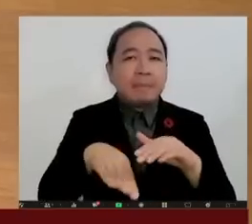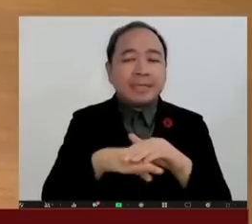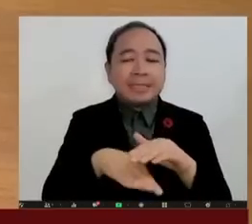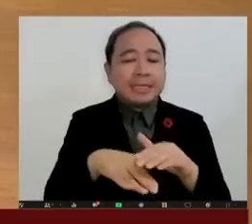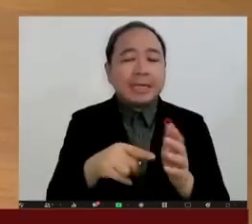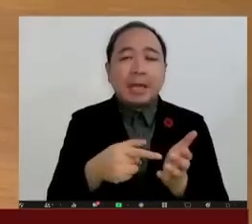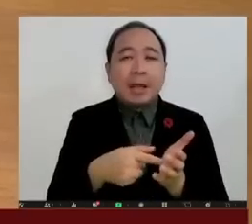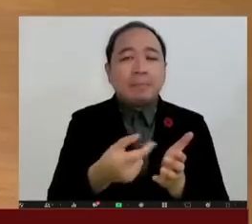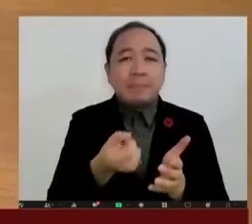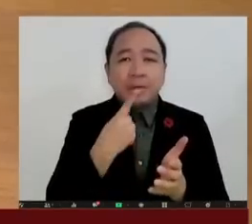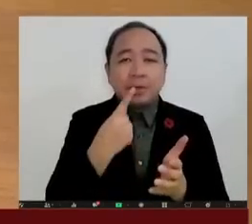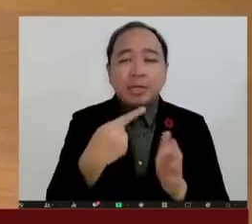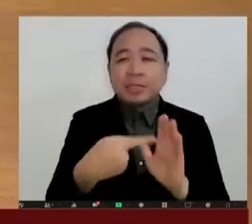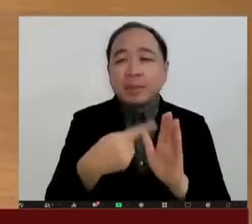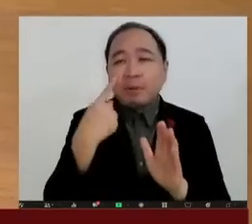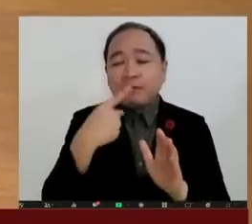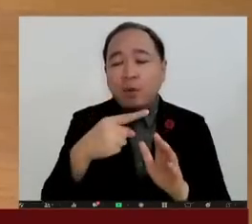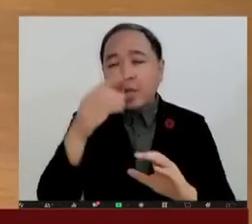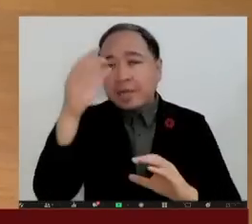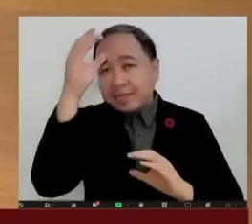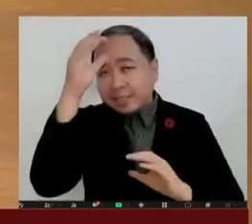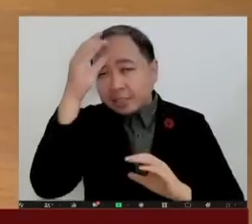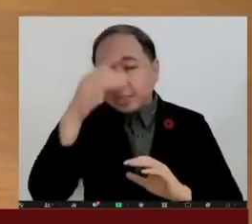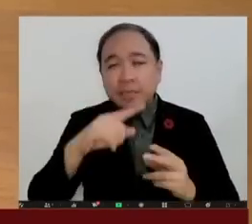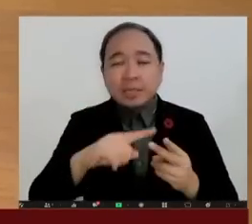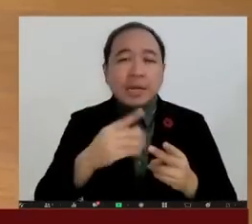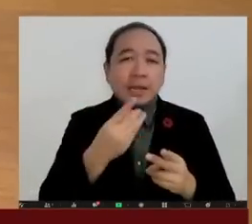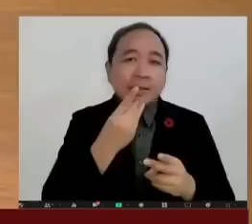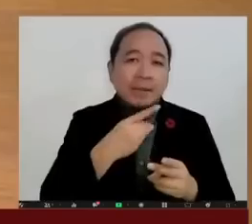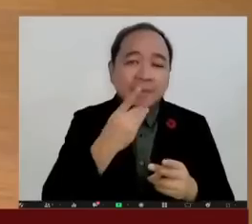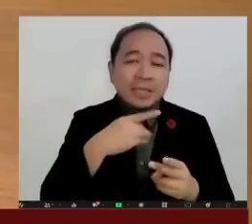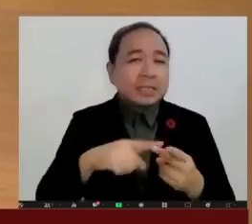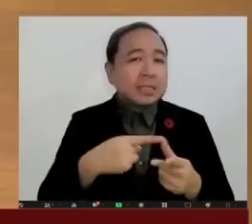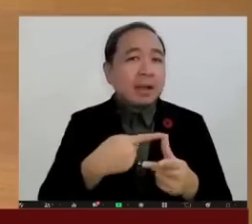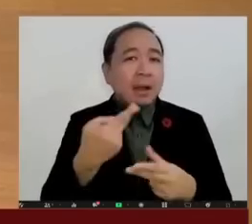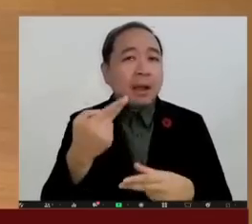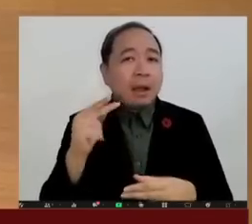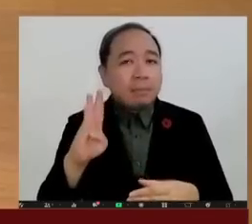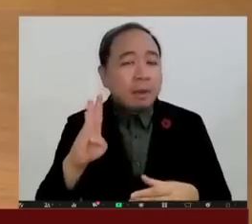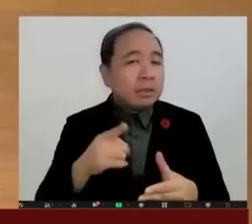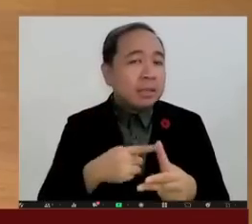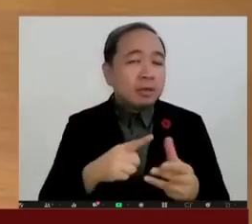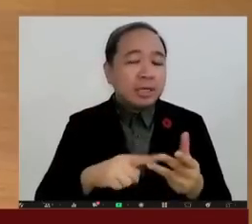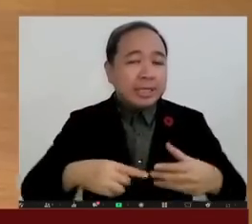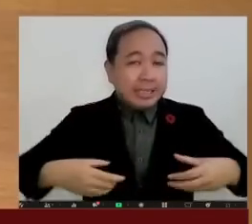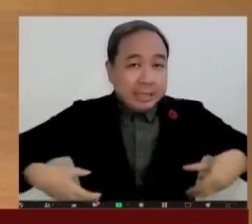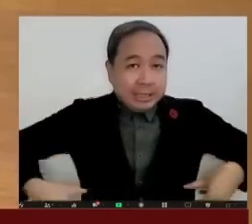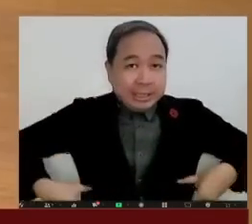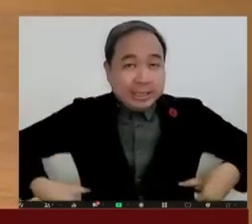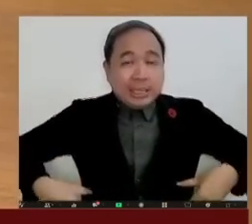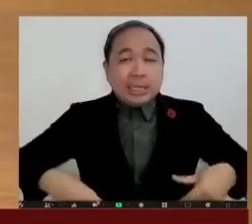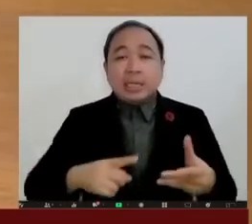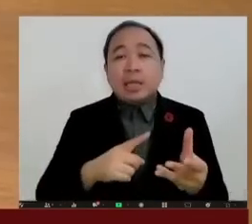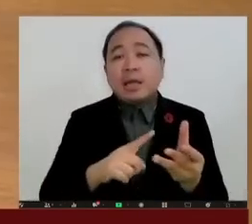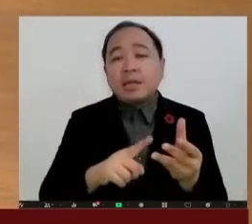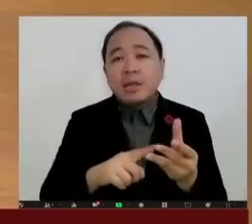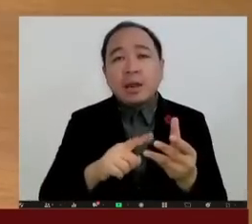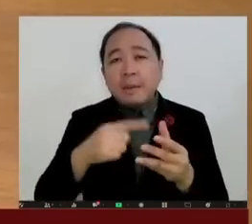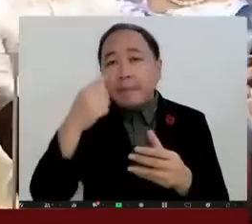cancer, diabetes, hypertension, kidney disease, and mental illness. Palapit ng palapit na